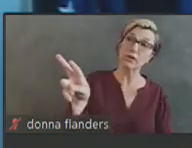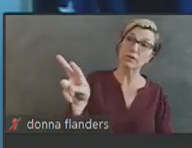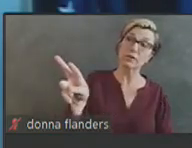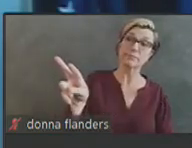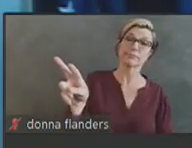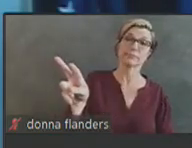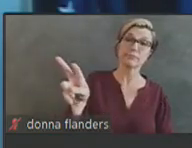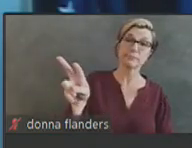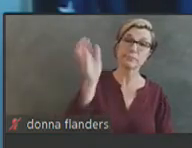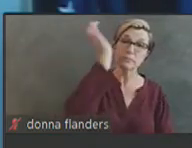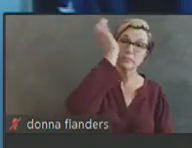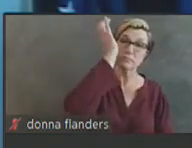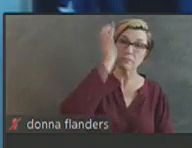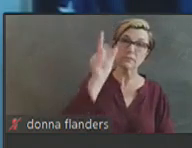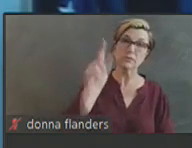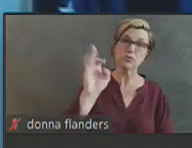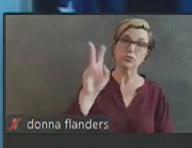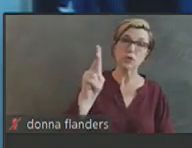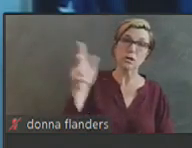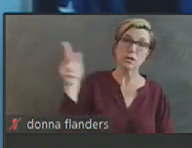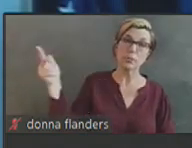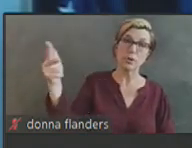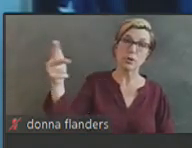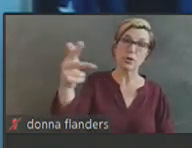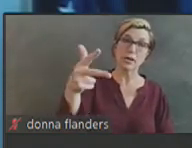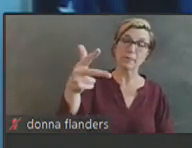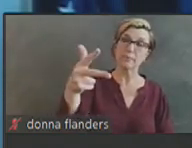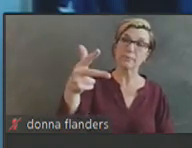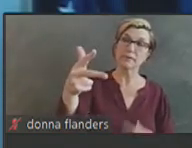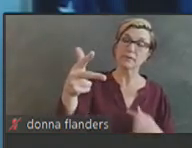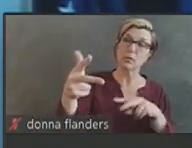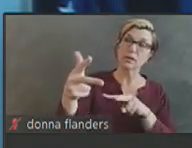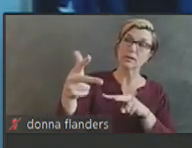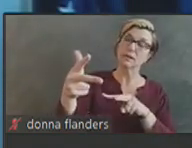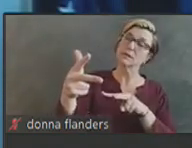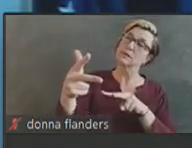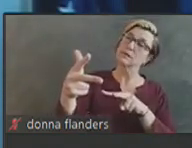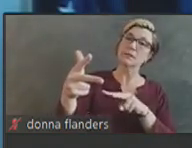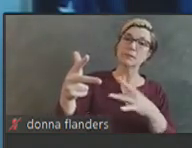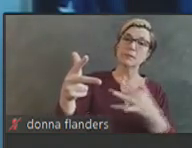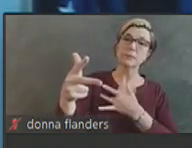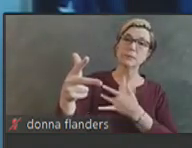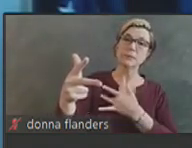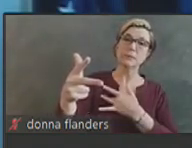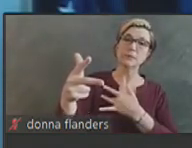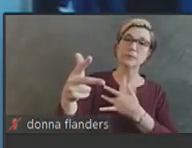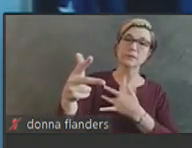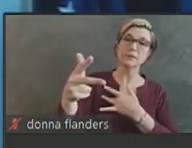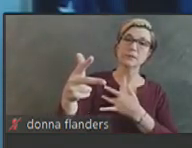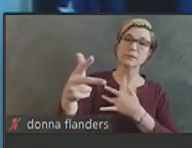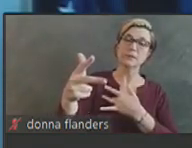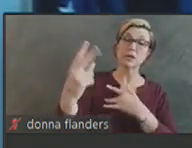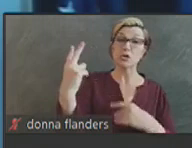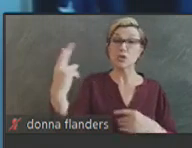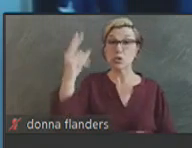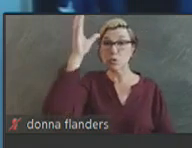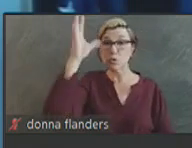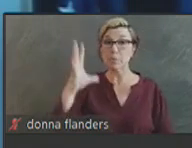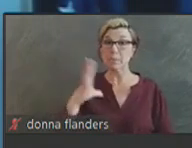sanitation truck came by. And there were two men on the back and one man driving. You can't remotely